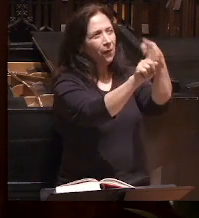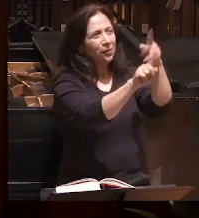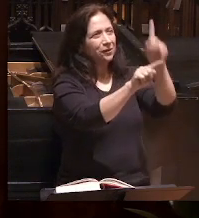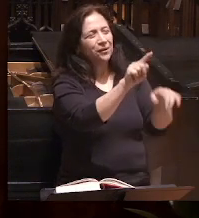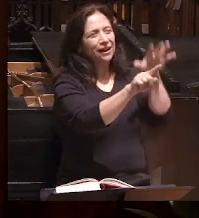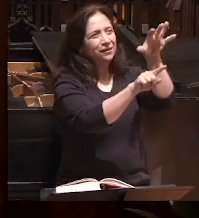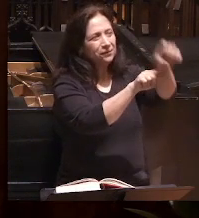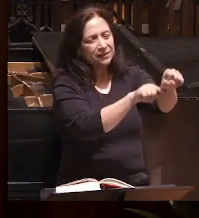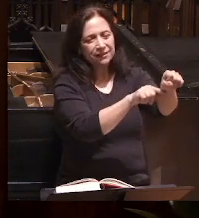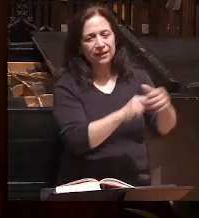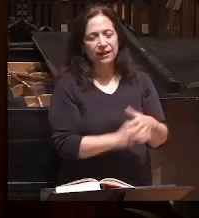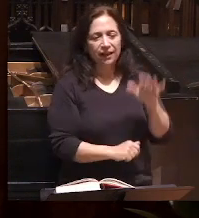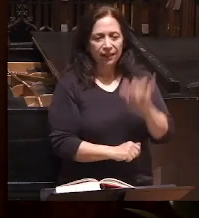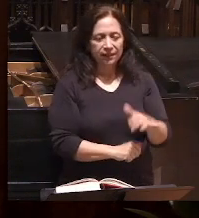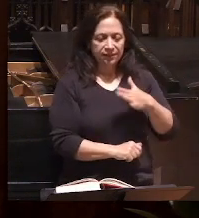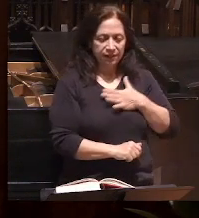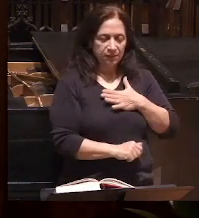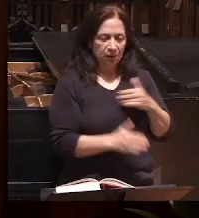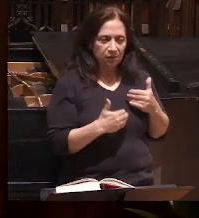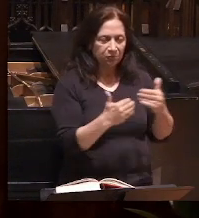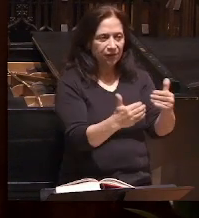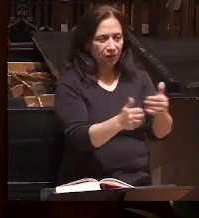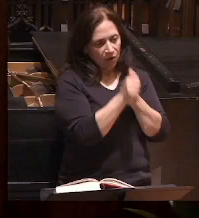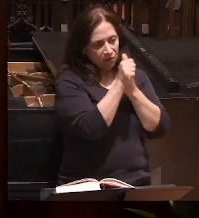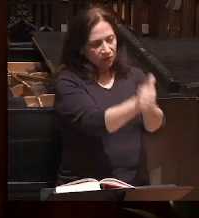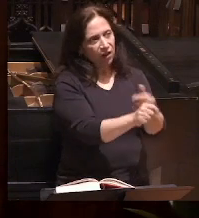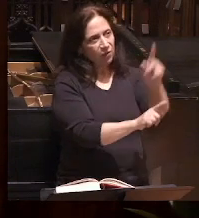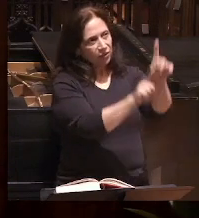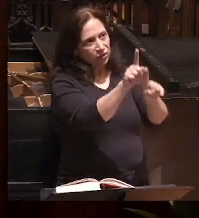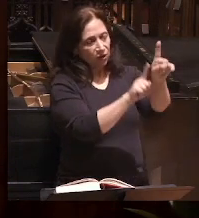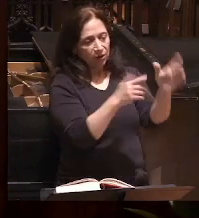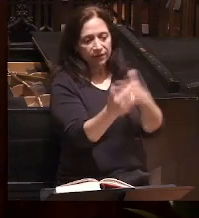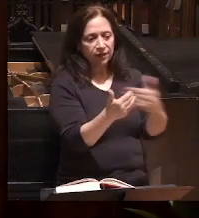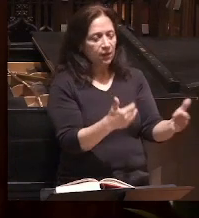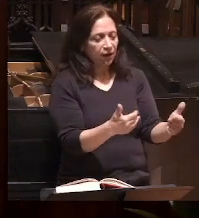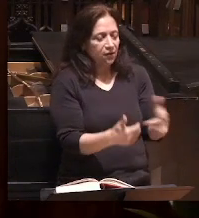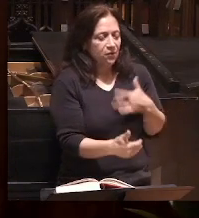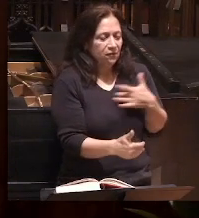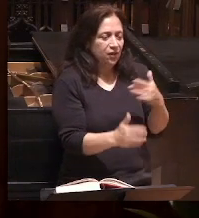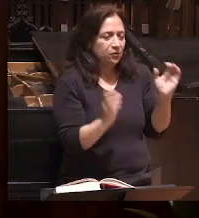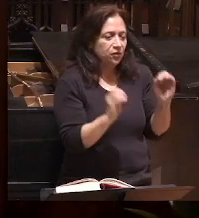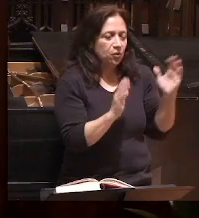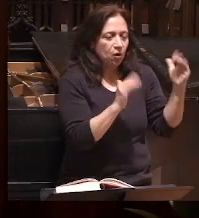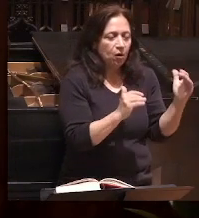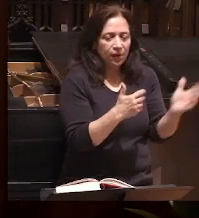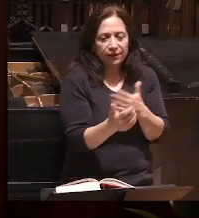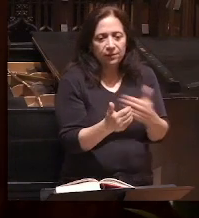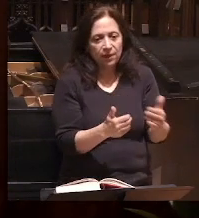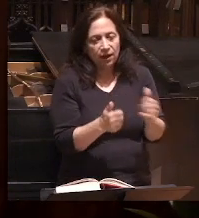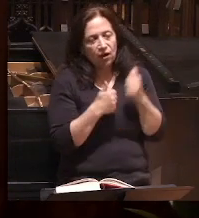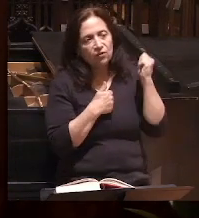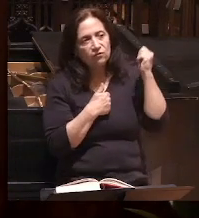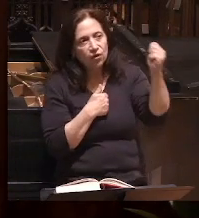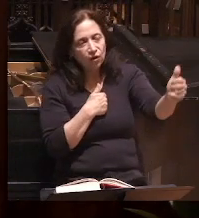star. This is my quest, to follow the star, no matter how hopeless, no matter